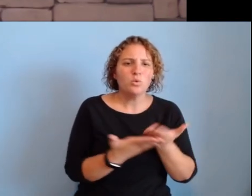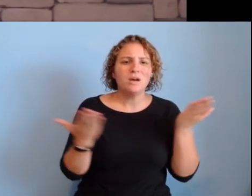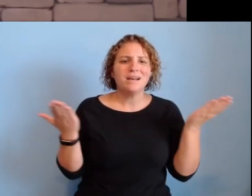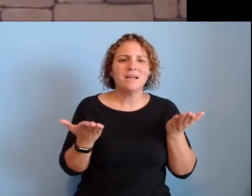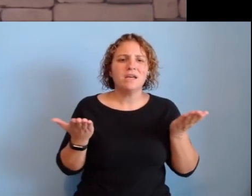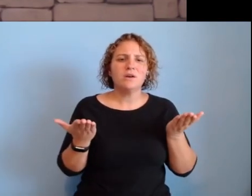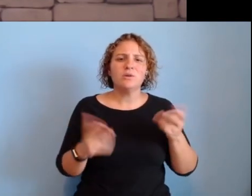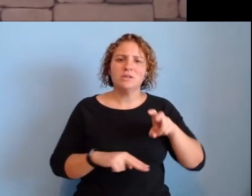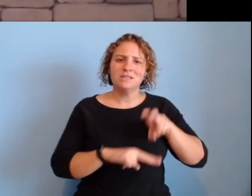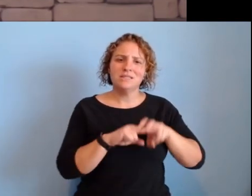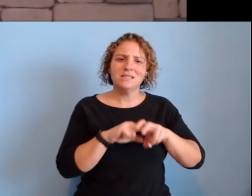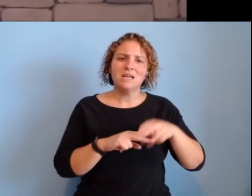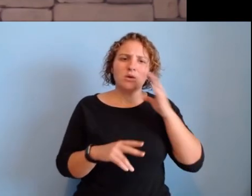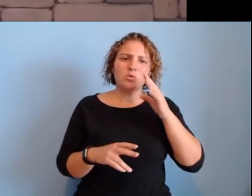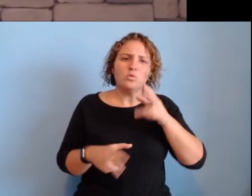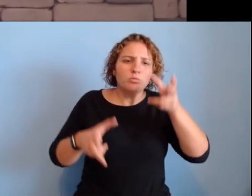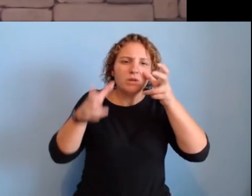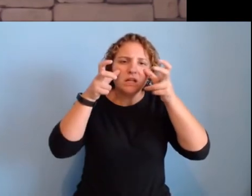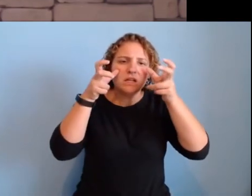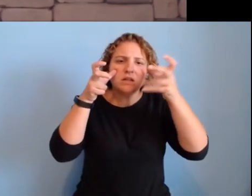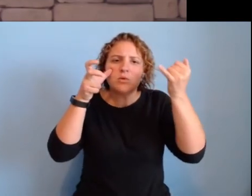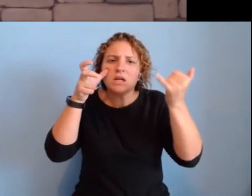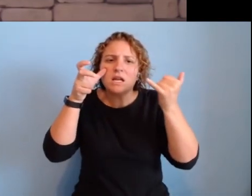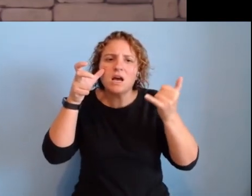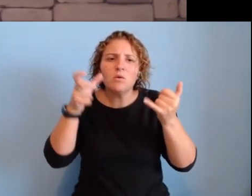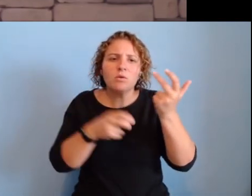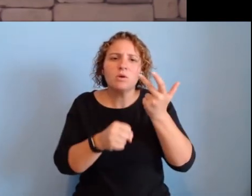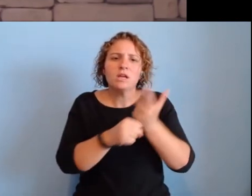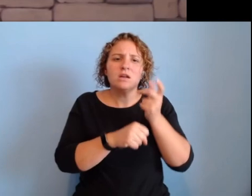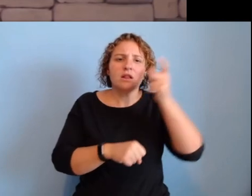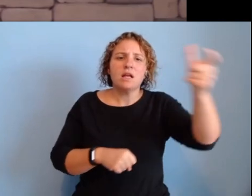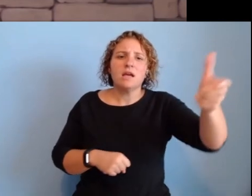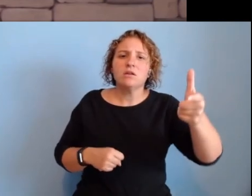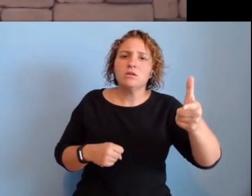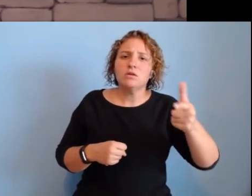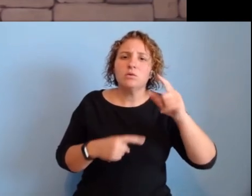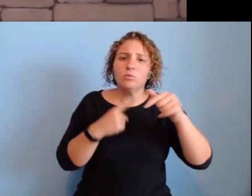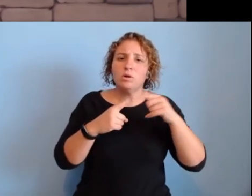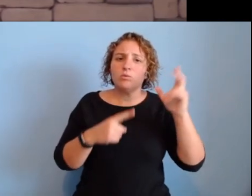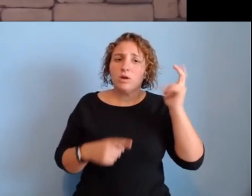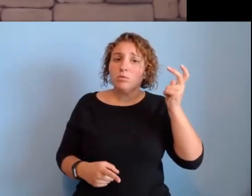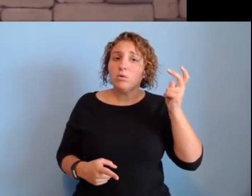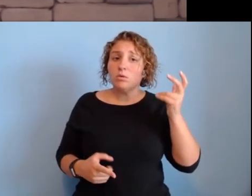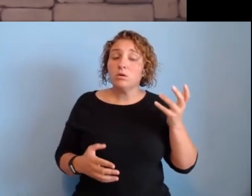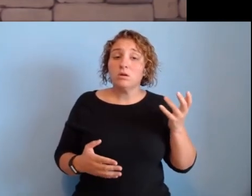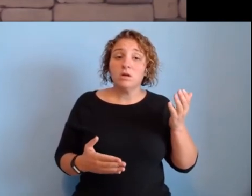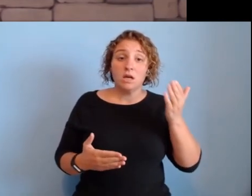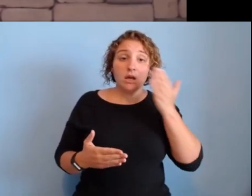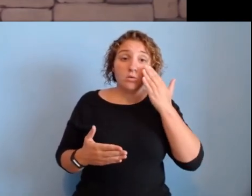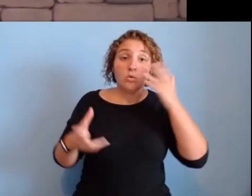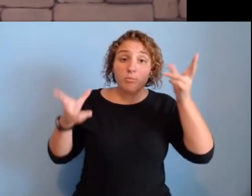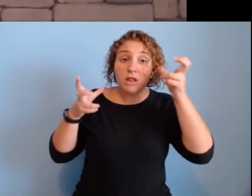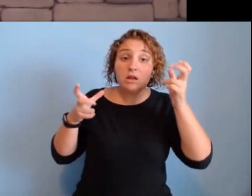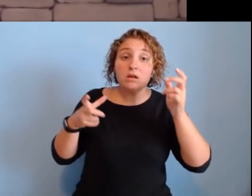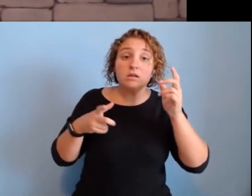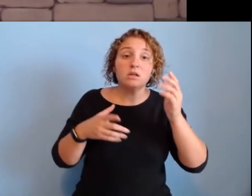He knew you'd be tuning in or listening in the car three years later when it's on the radio if we're still here. He knew it.